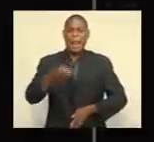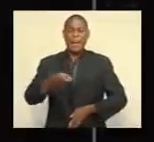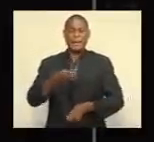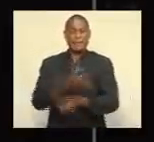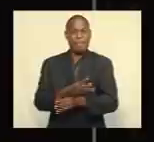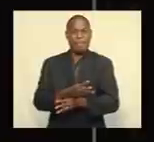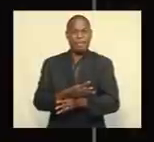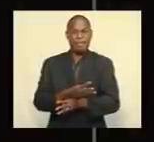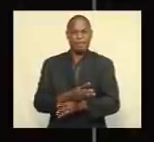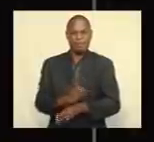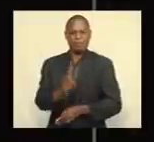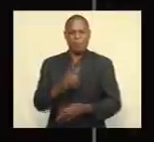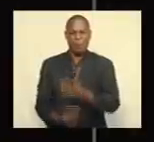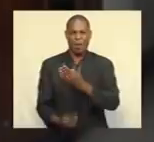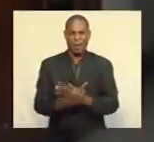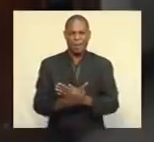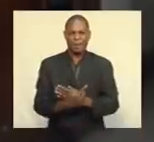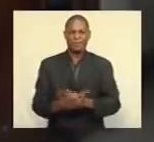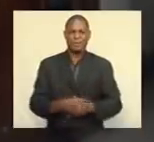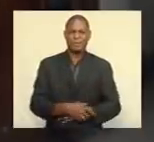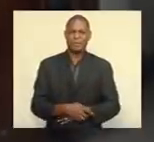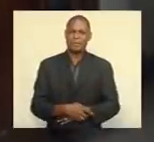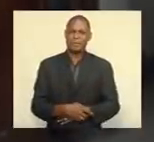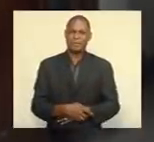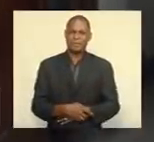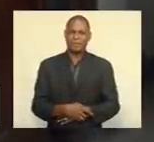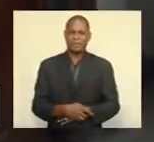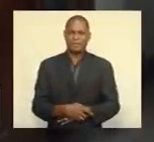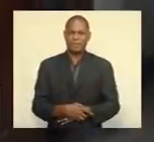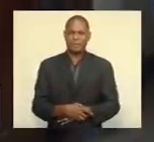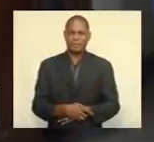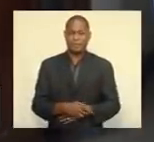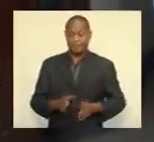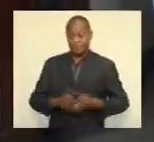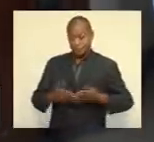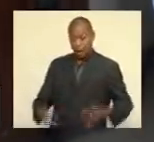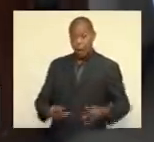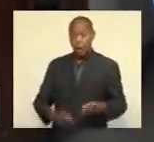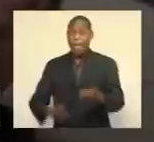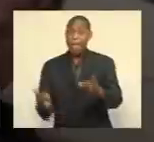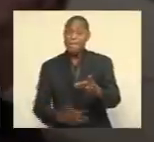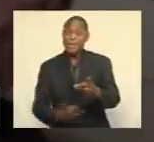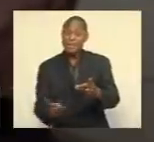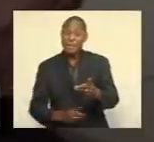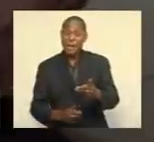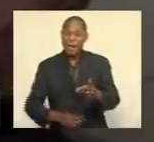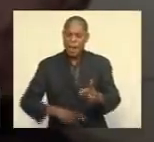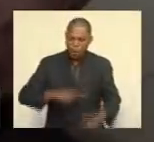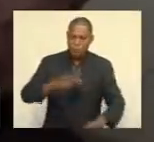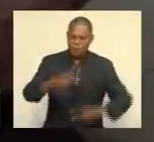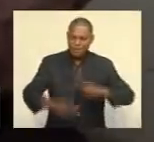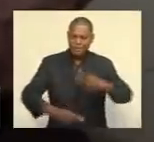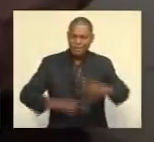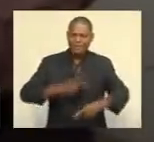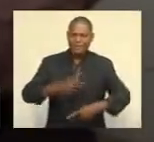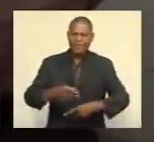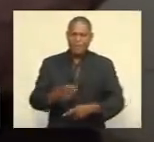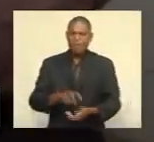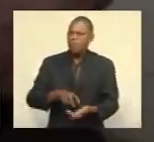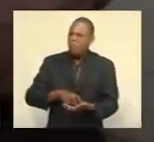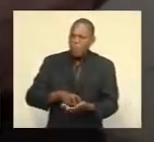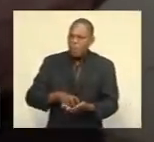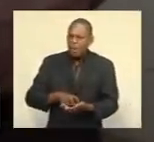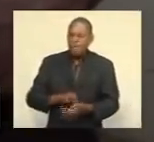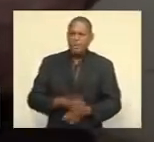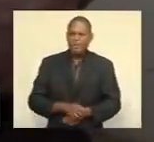of action. Josiah Nanunga reports. The current disciplinary procedure in the Sodalpa Constitution is weak, and the party will